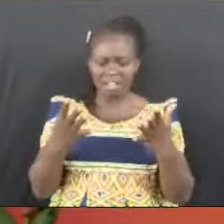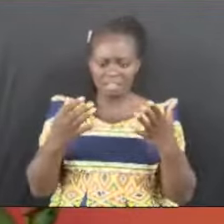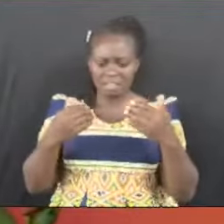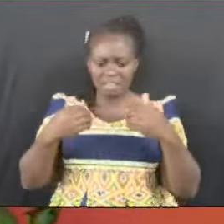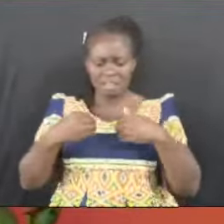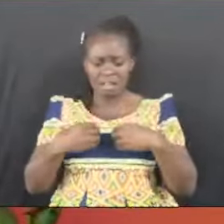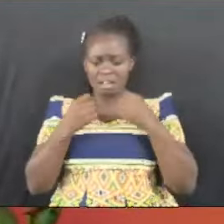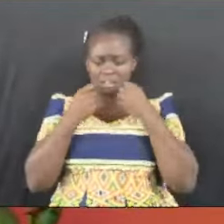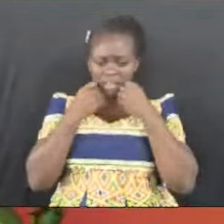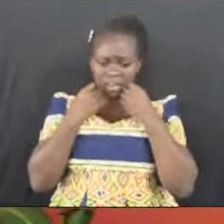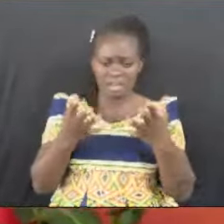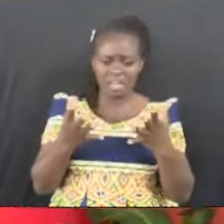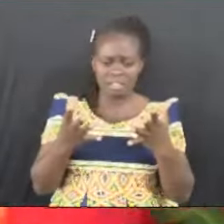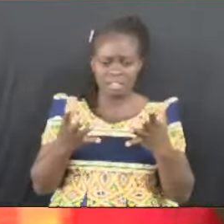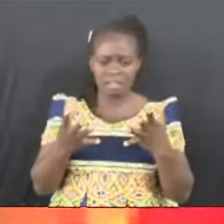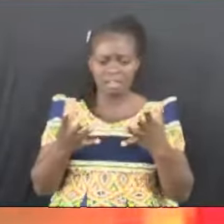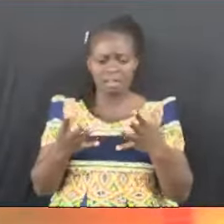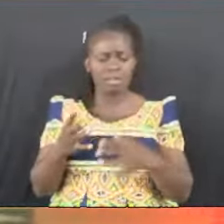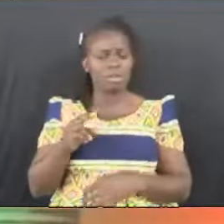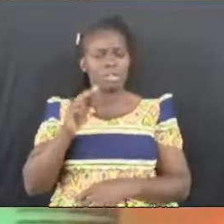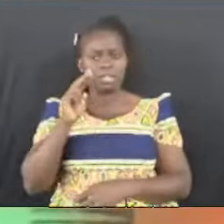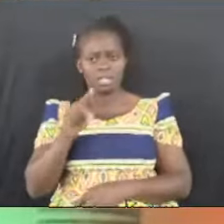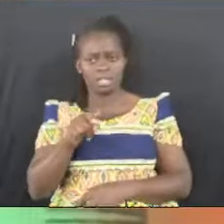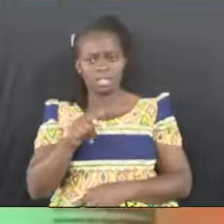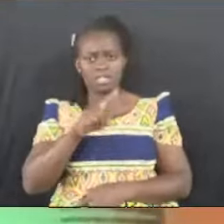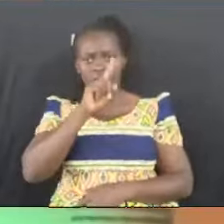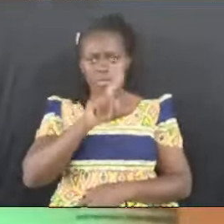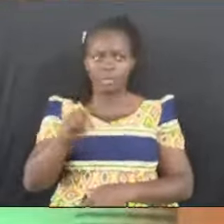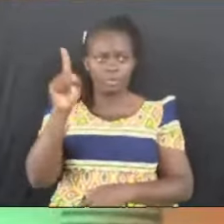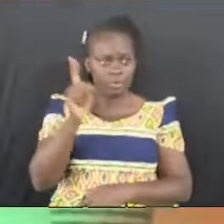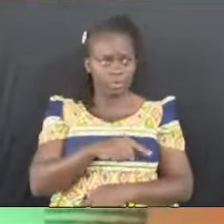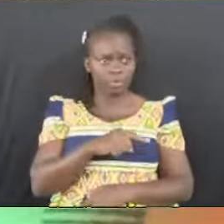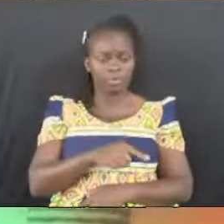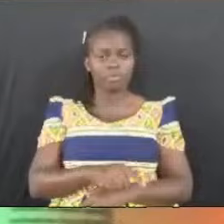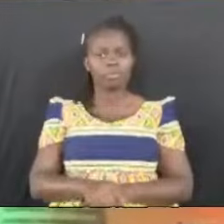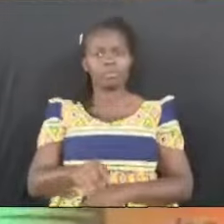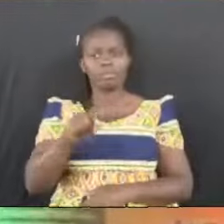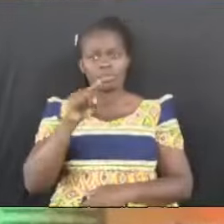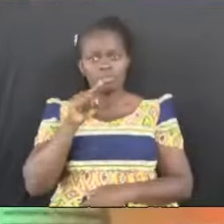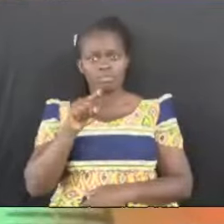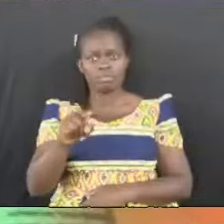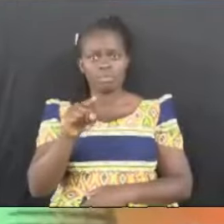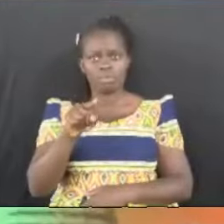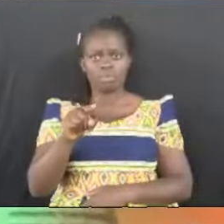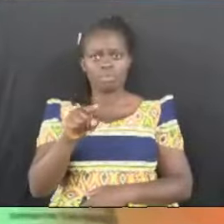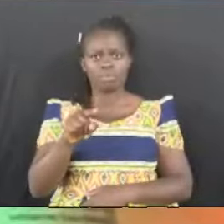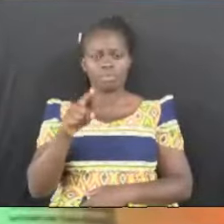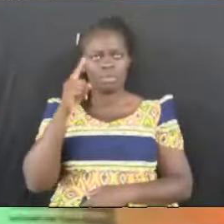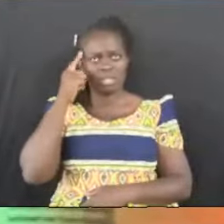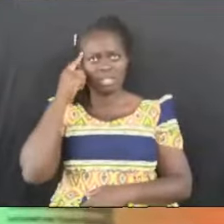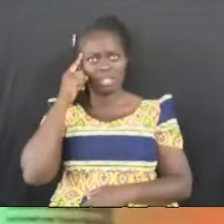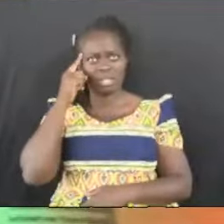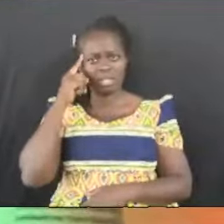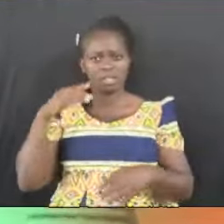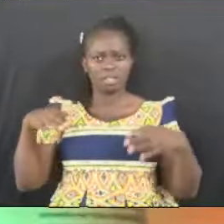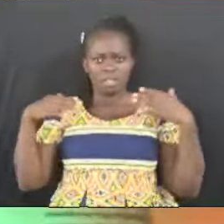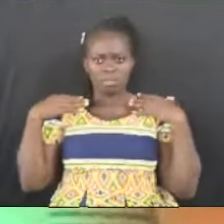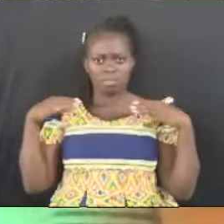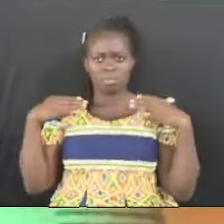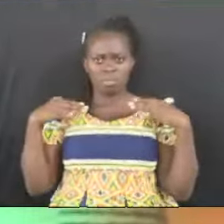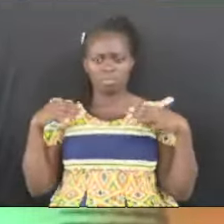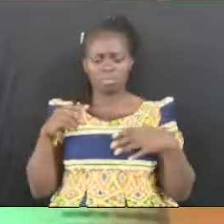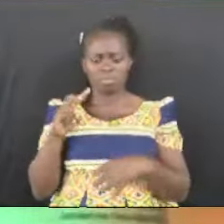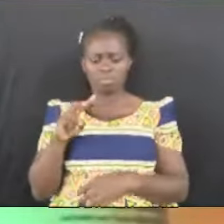some people who will judge you or who only consider you when you perform